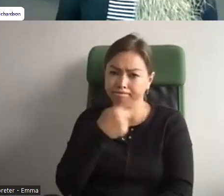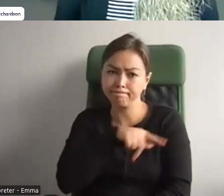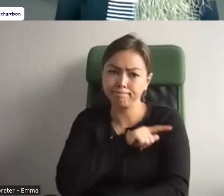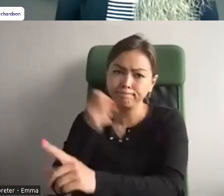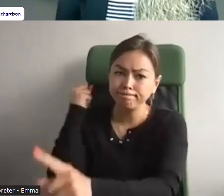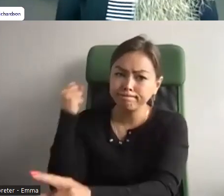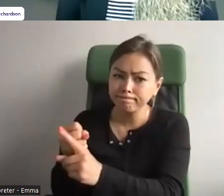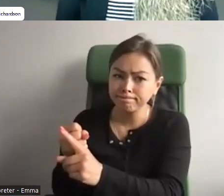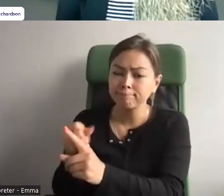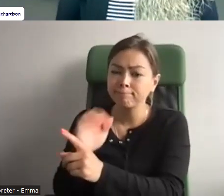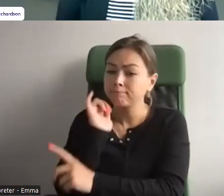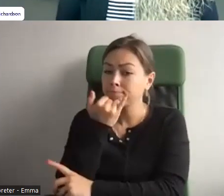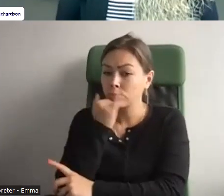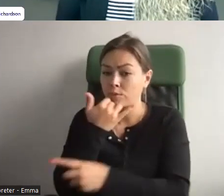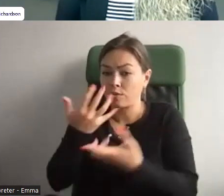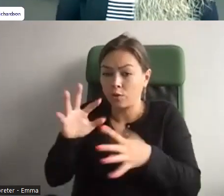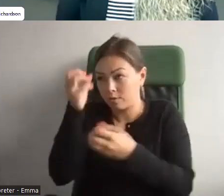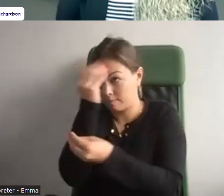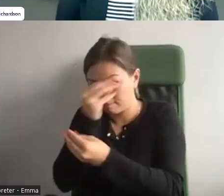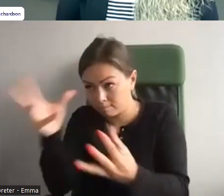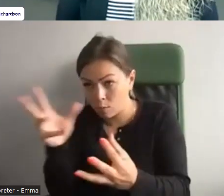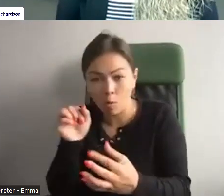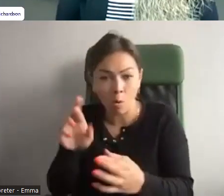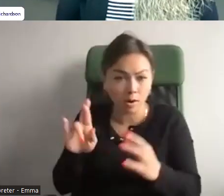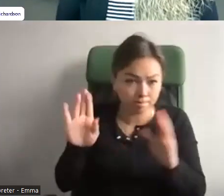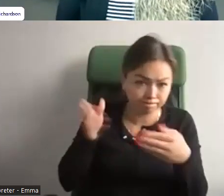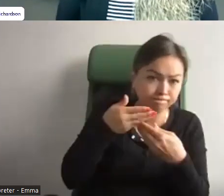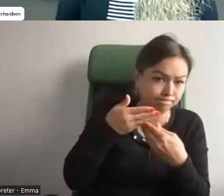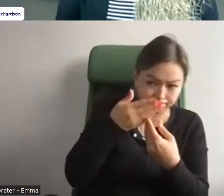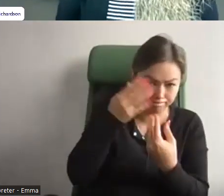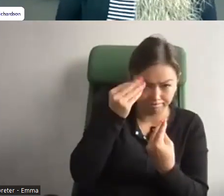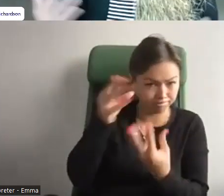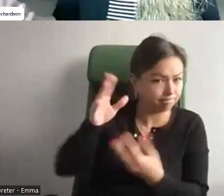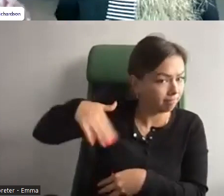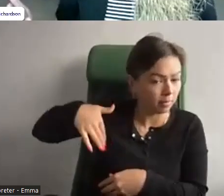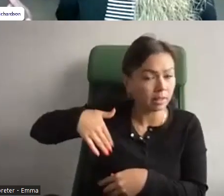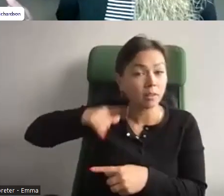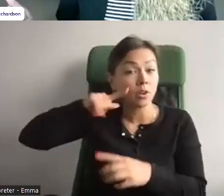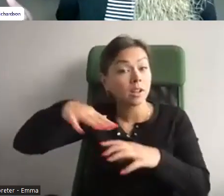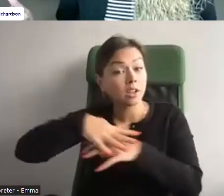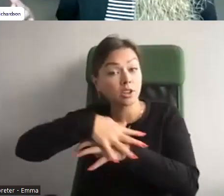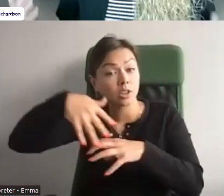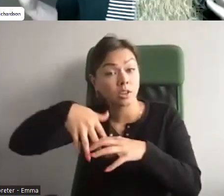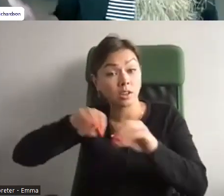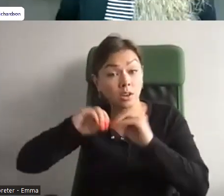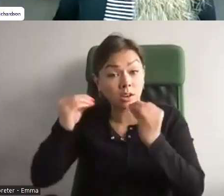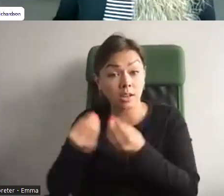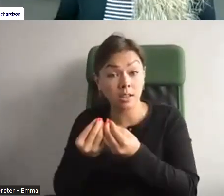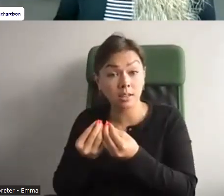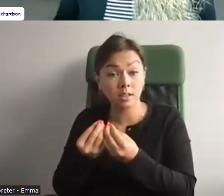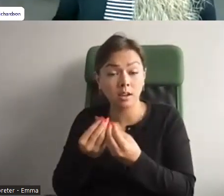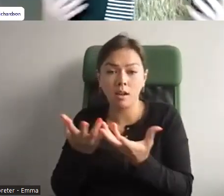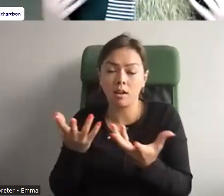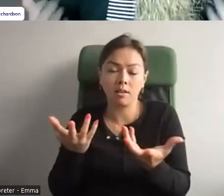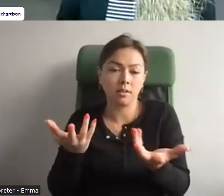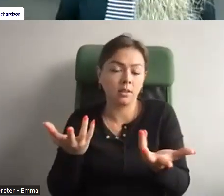about that or not. And I think for, Indigenous women's organizations, you can't walk into a room without somebody in the